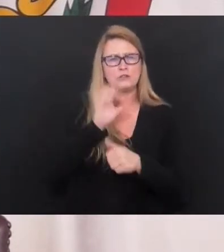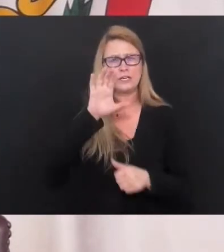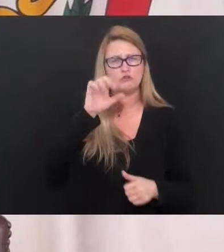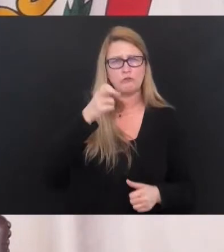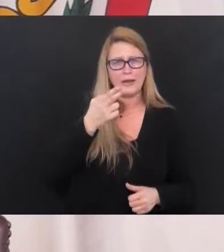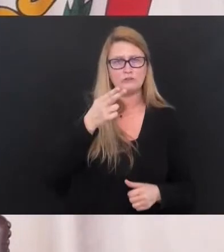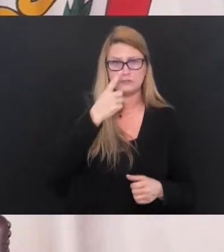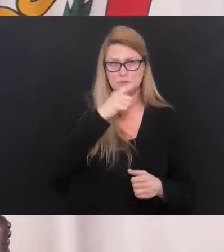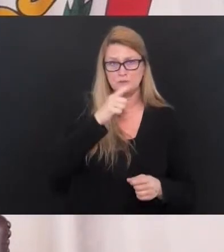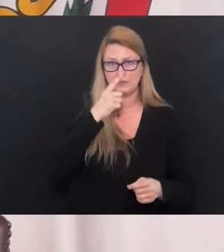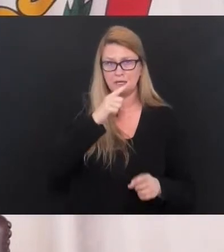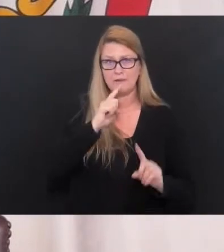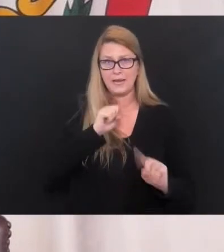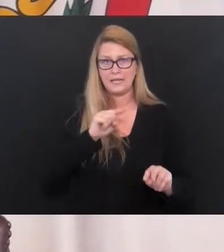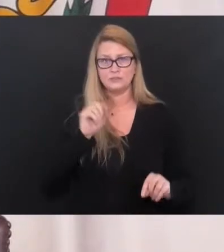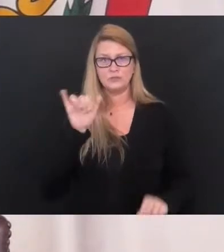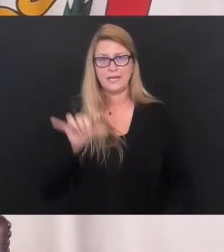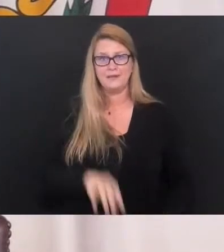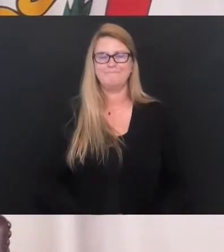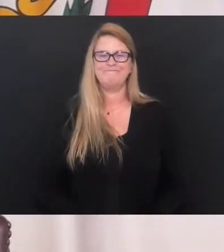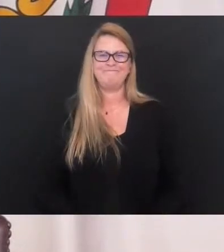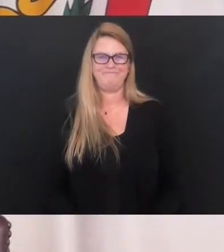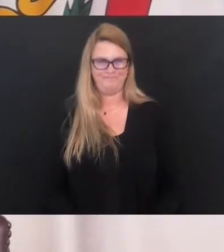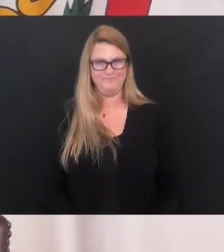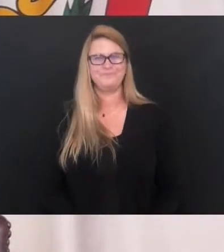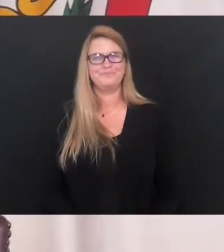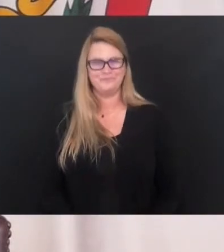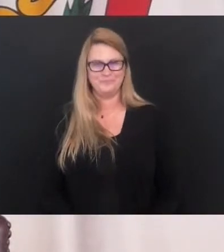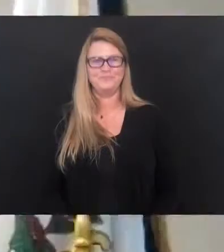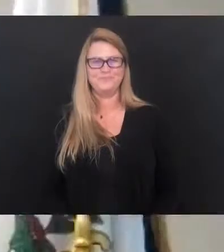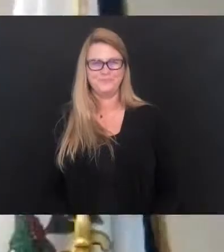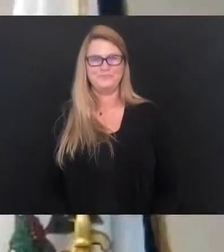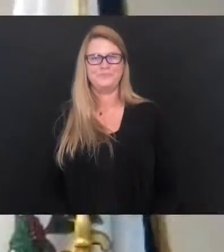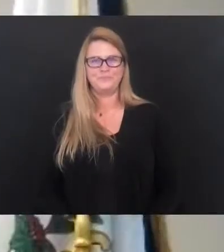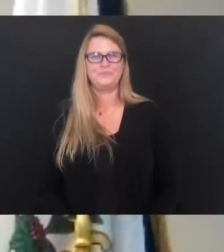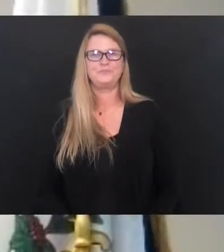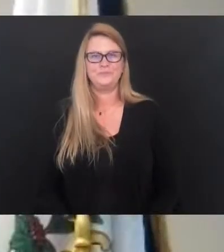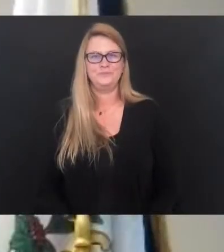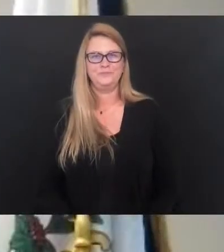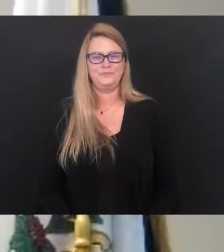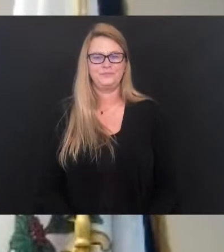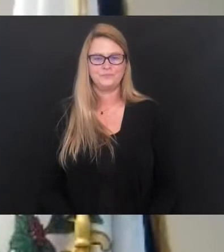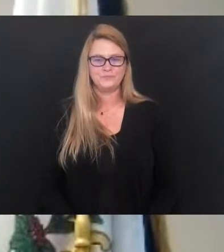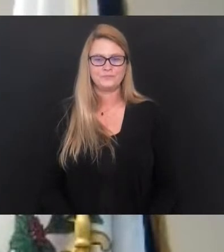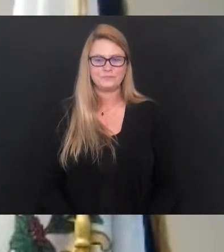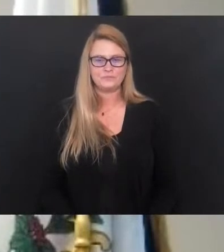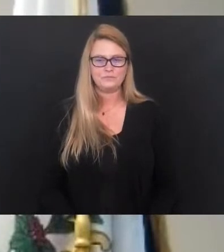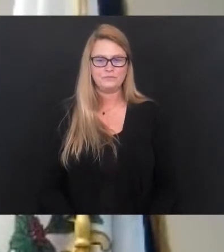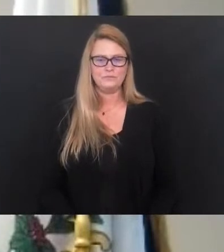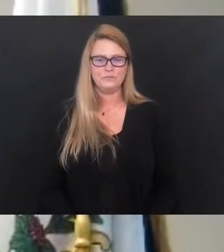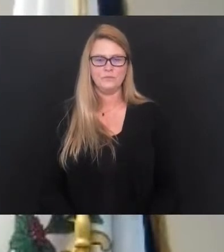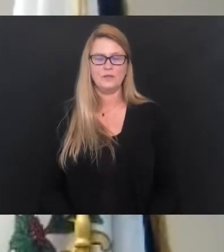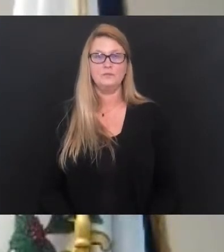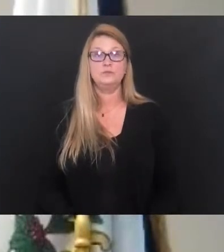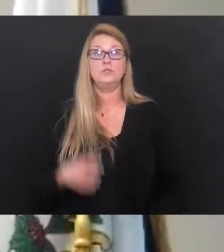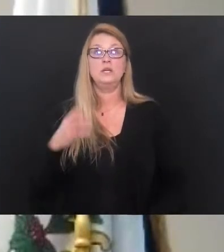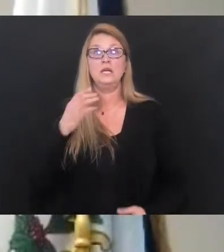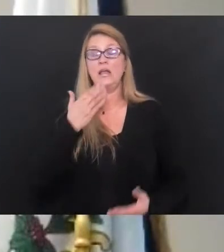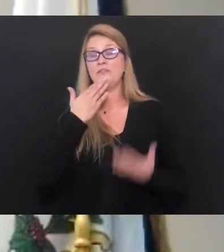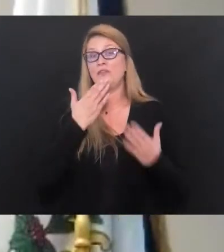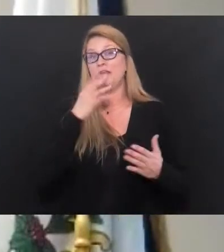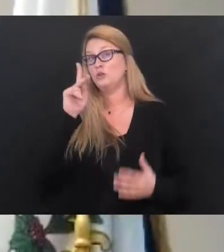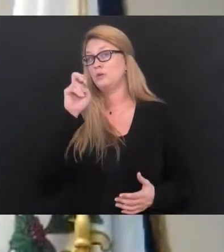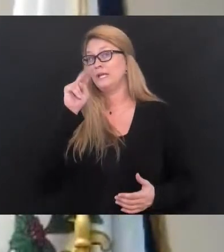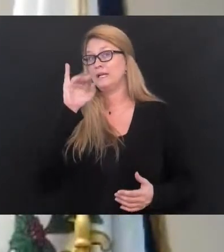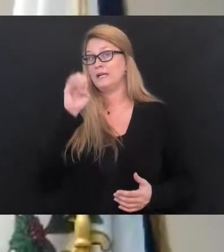answer the rest of it, I'd appreciate it. Yes, sir, Governor, and thank you, Kenny. And we appreciate the focus on that